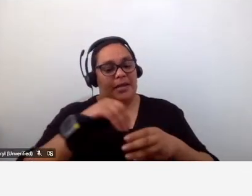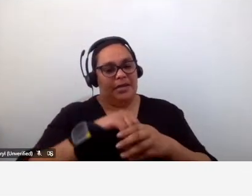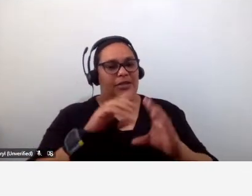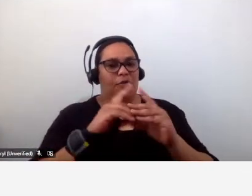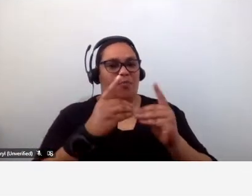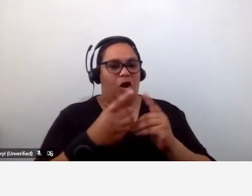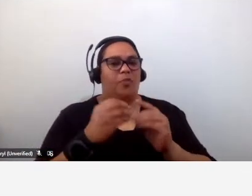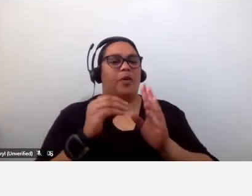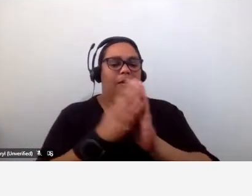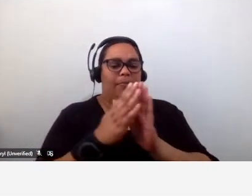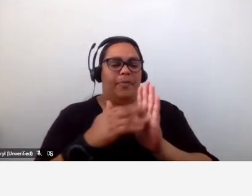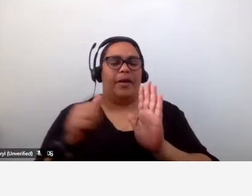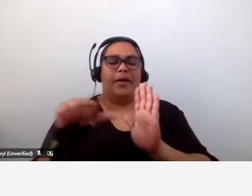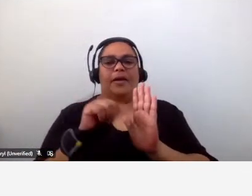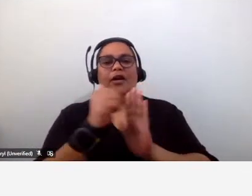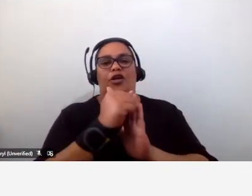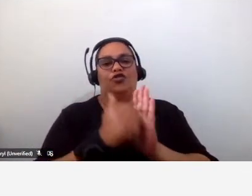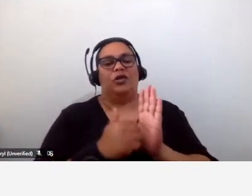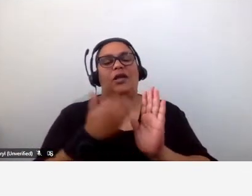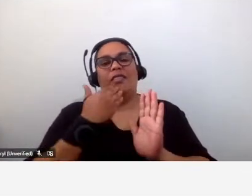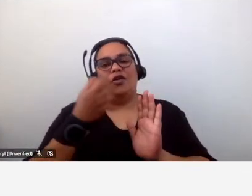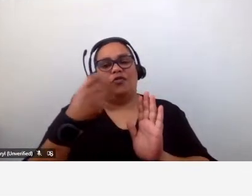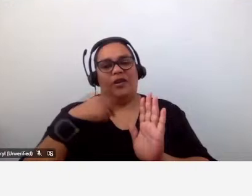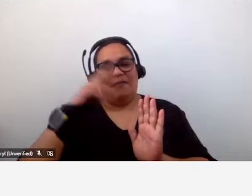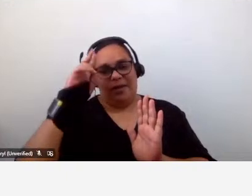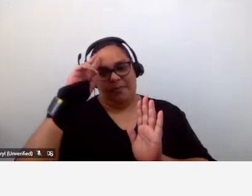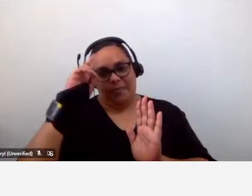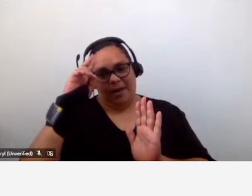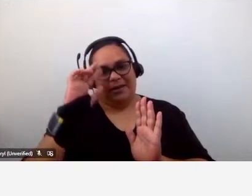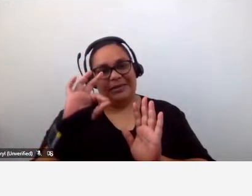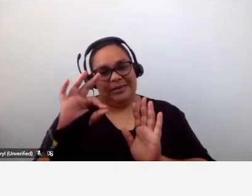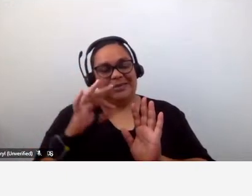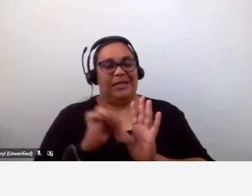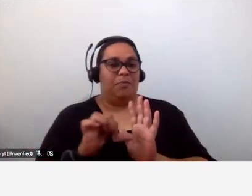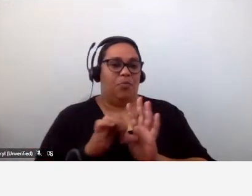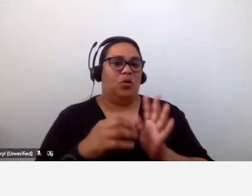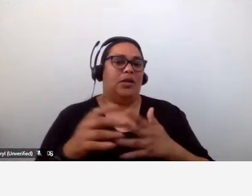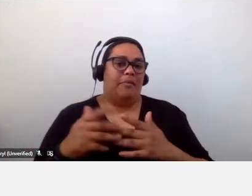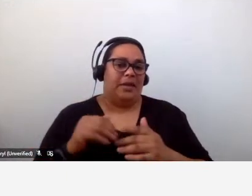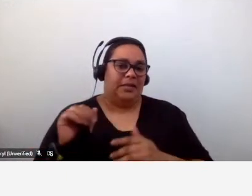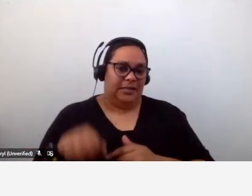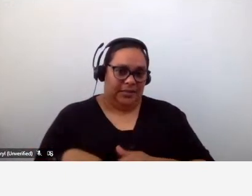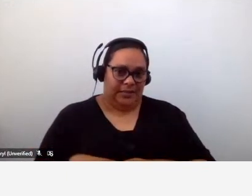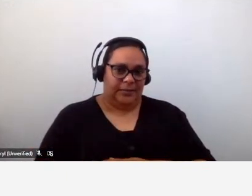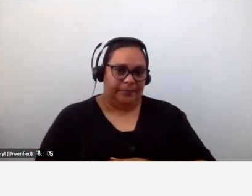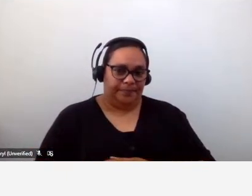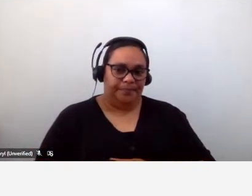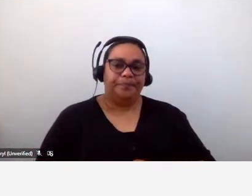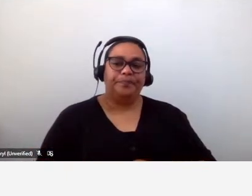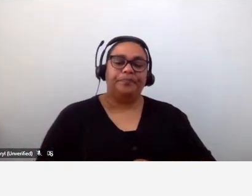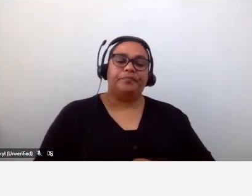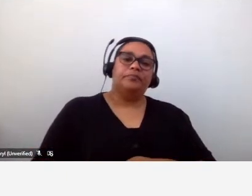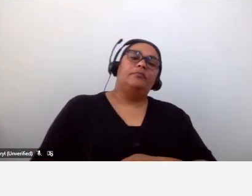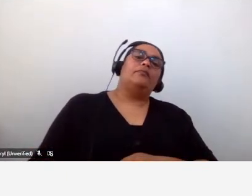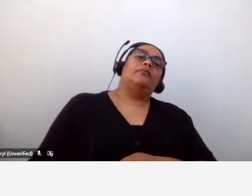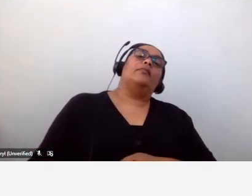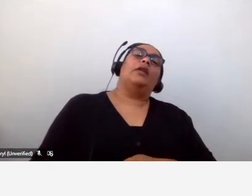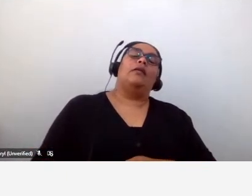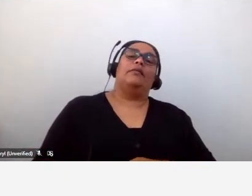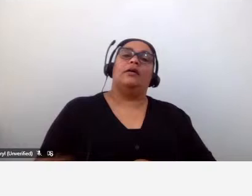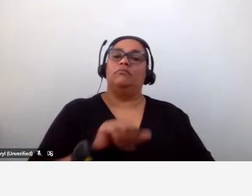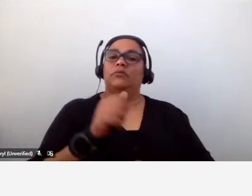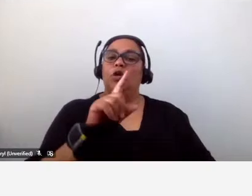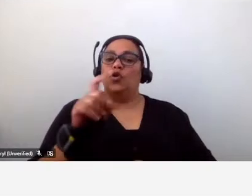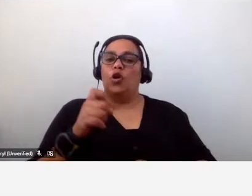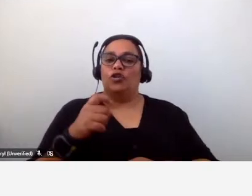I'll put it back on the agenda. So thank you for reminding me. It's a very important matter. And then the rest of the questions, I think I'll